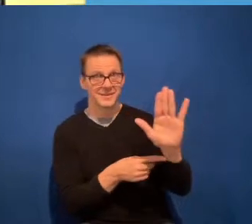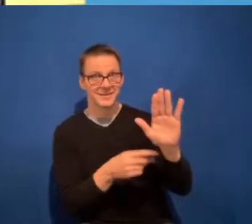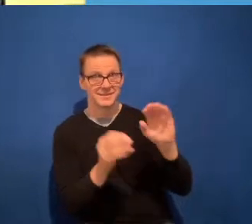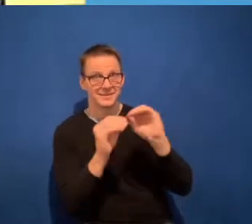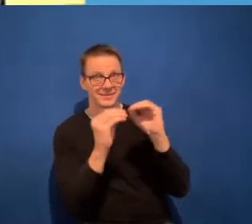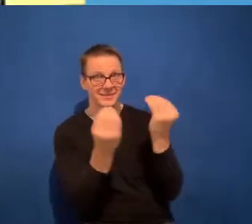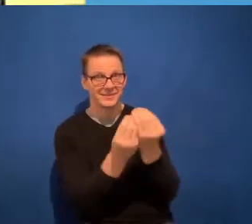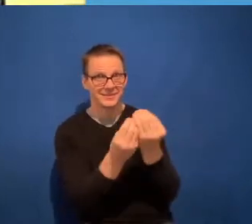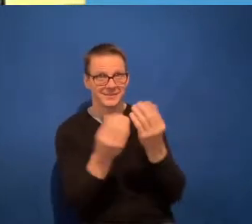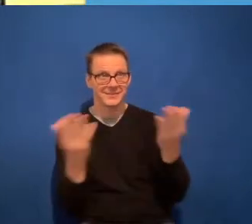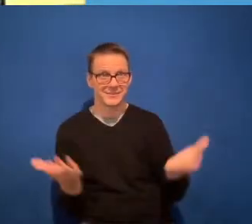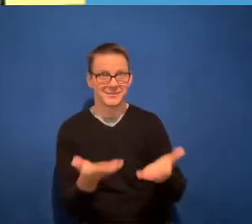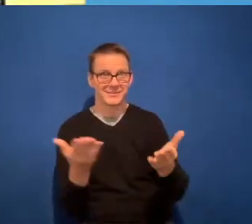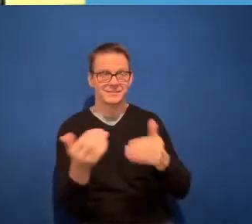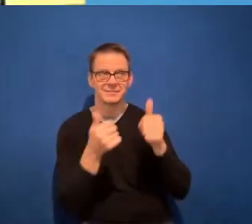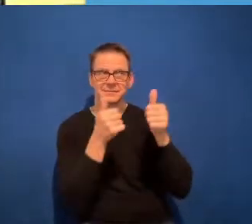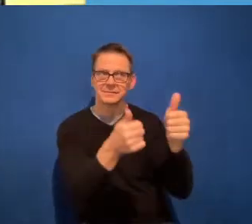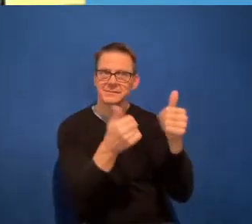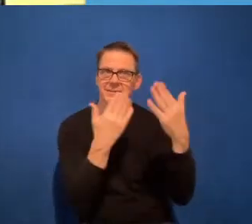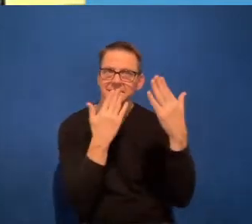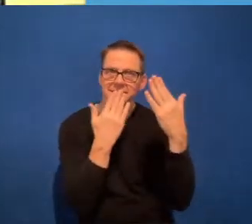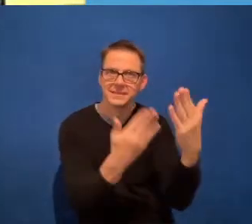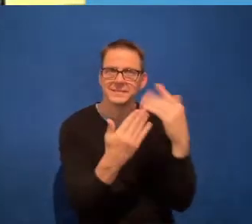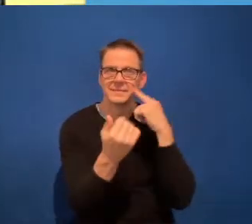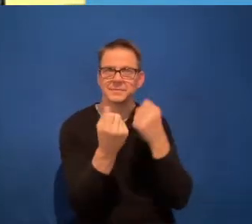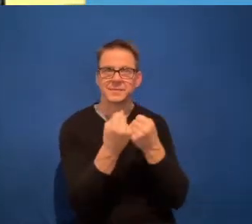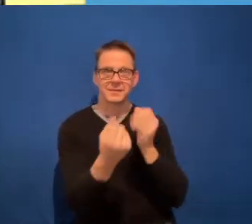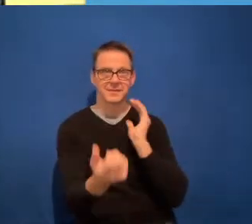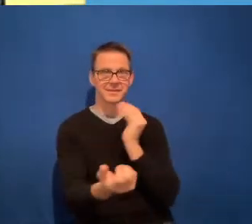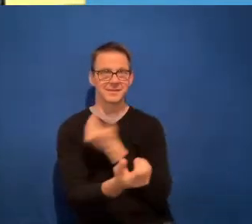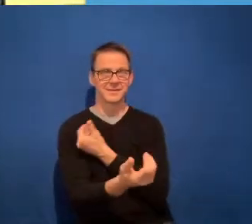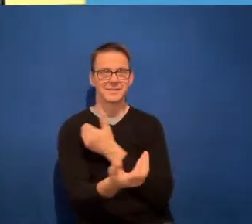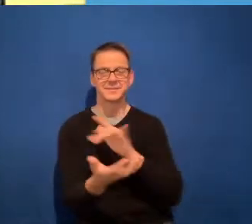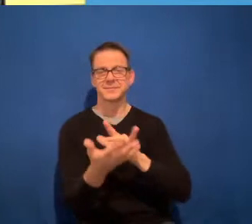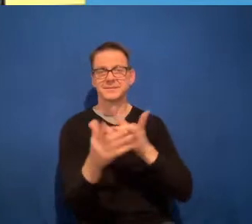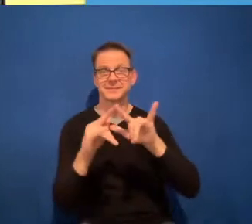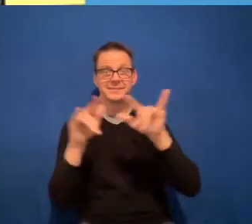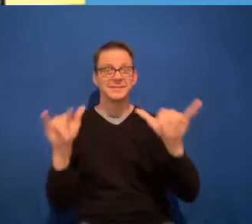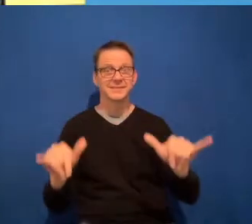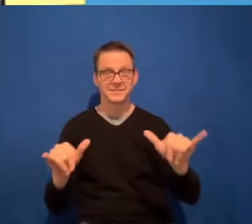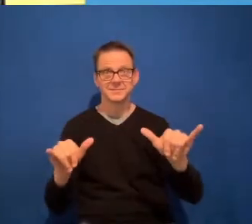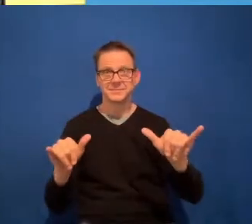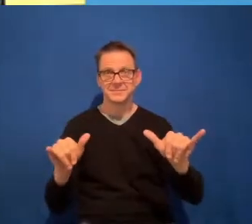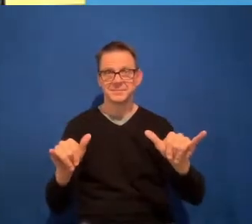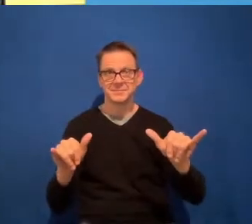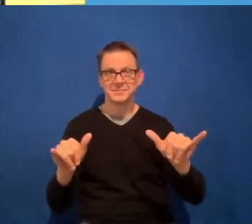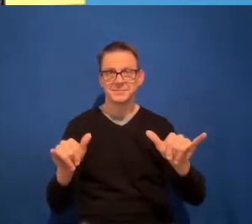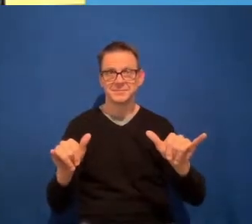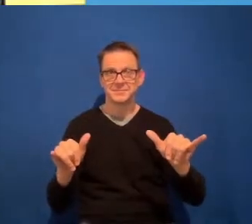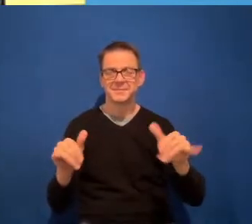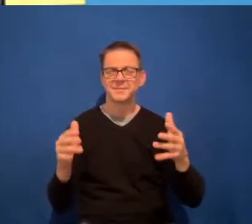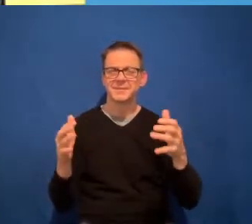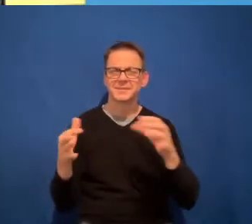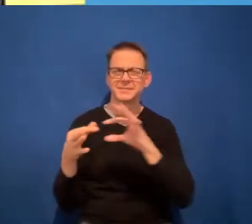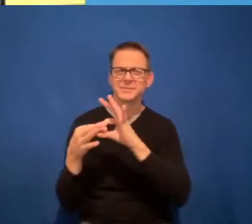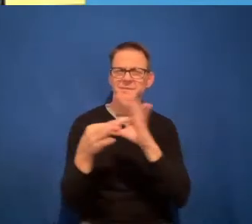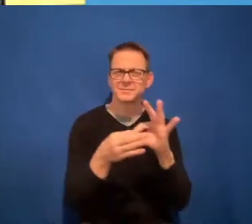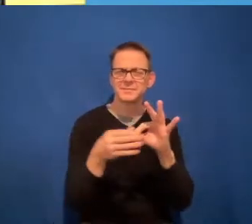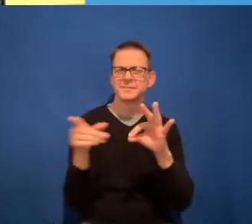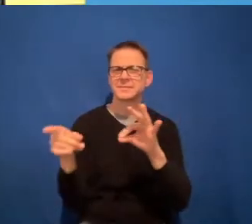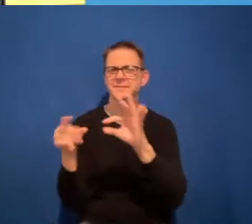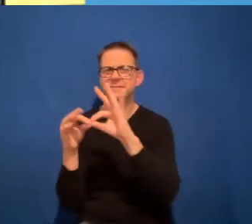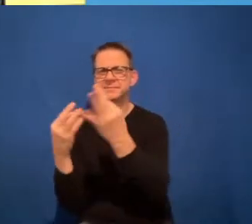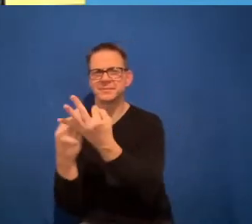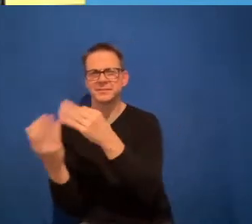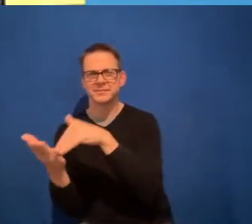our Medicare system. I also want to just mention a little bit about the relationship between family medicine and the emergency